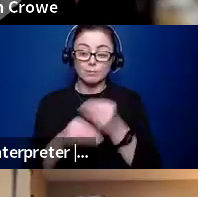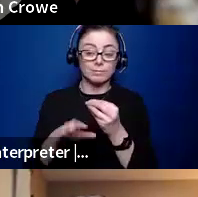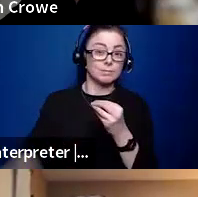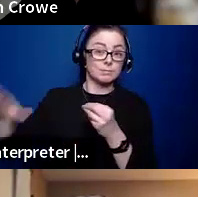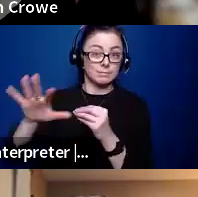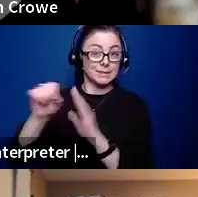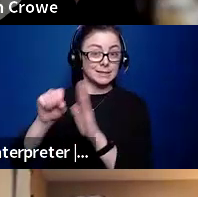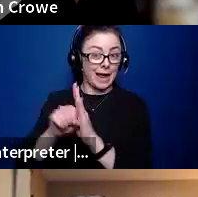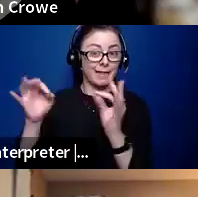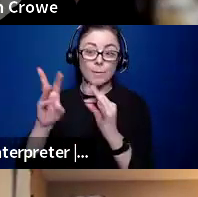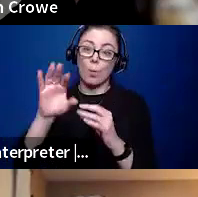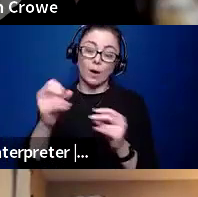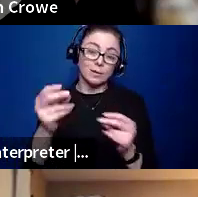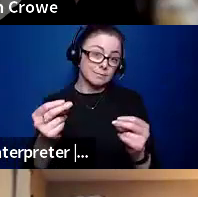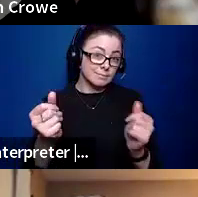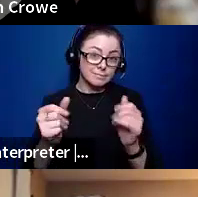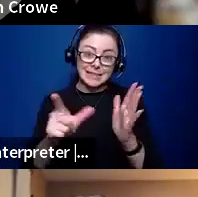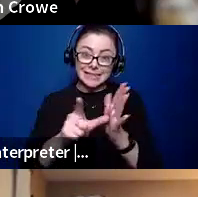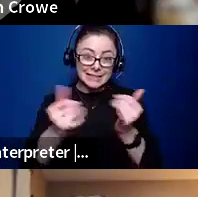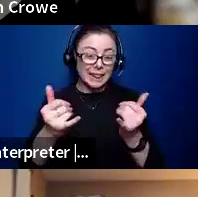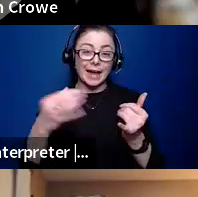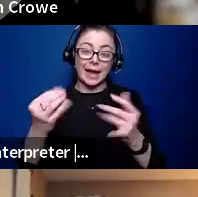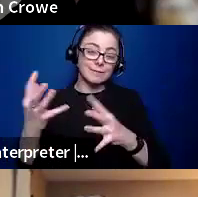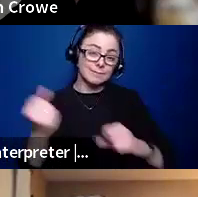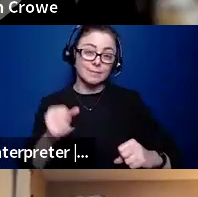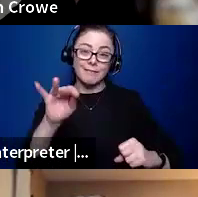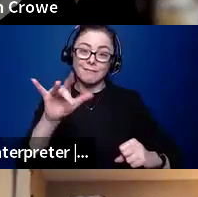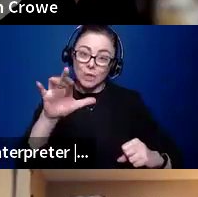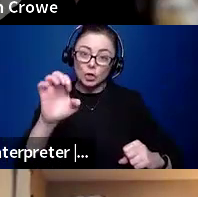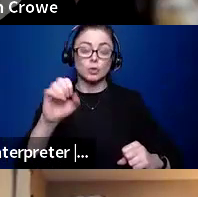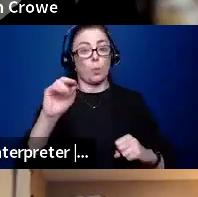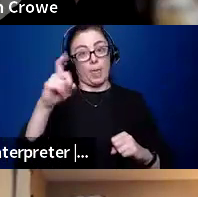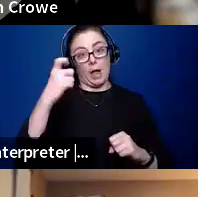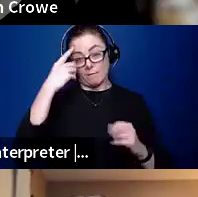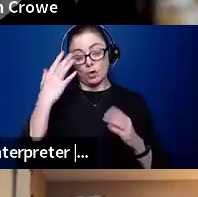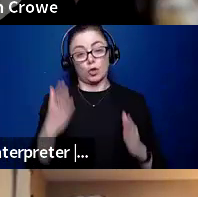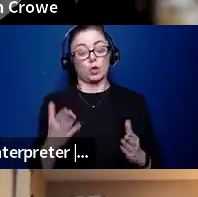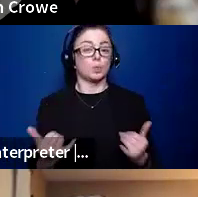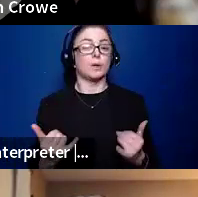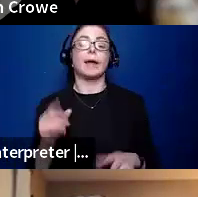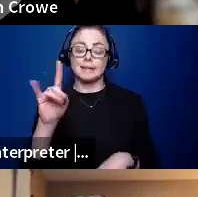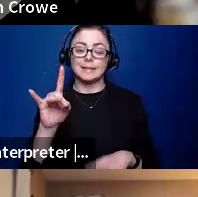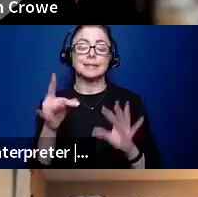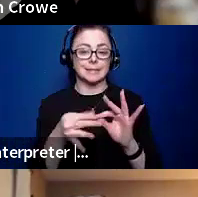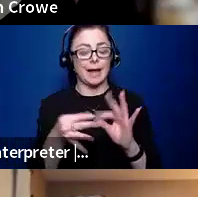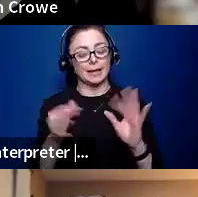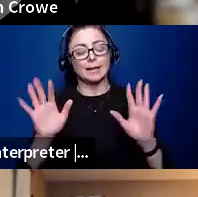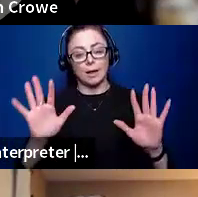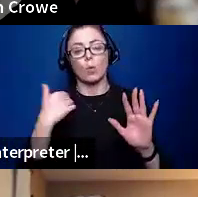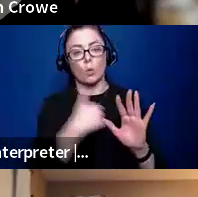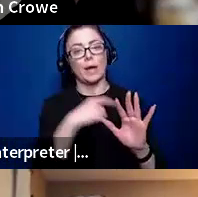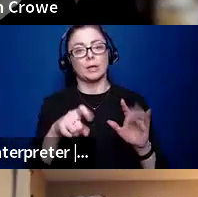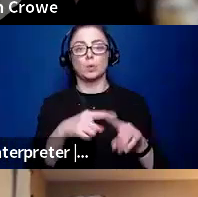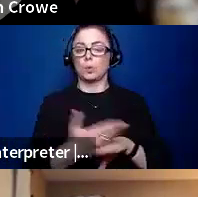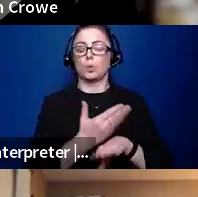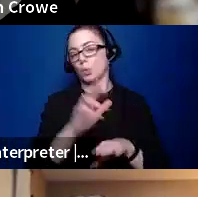pretty instantaneous and fierce. And so the governor did today say, hey, we need to revamp some of this.